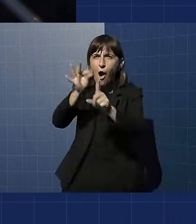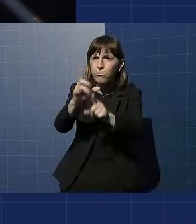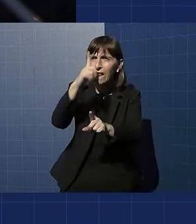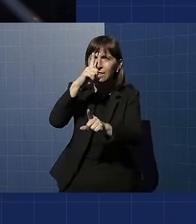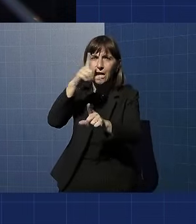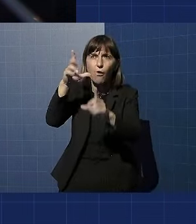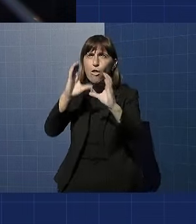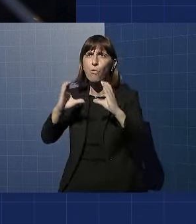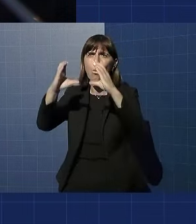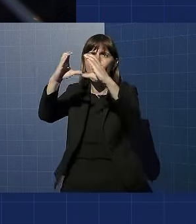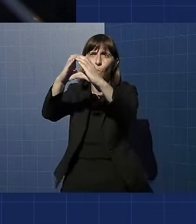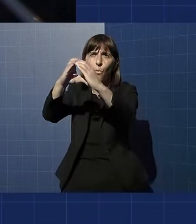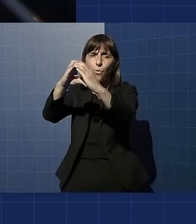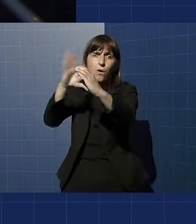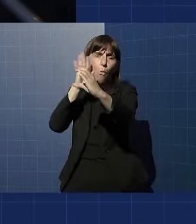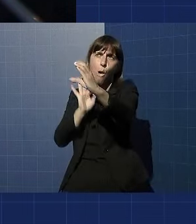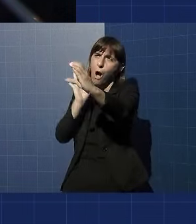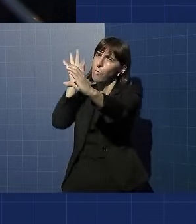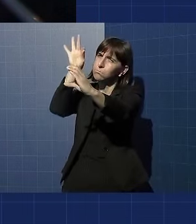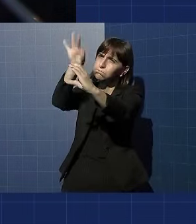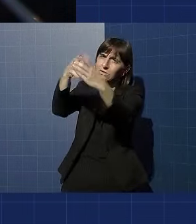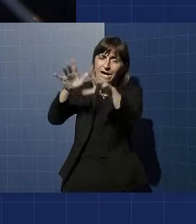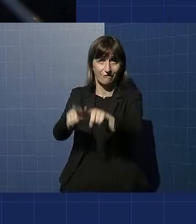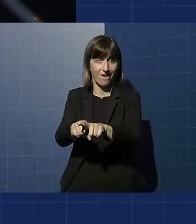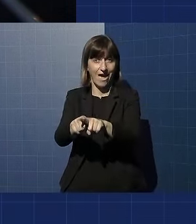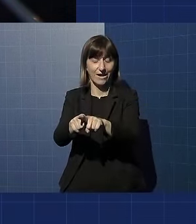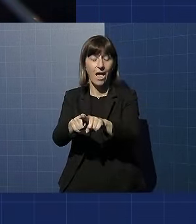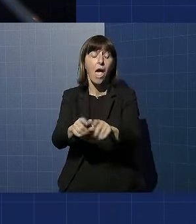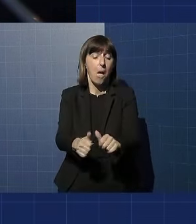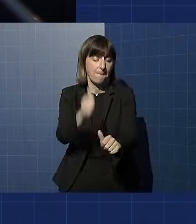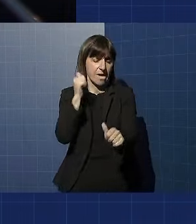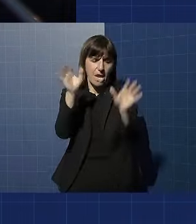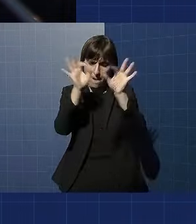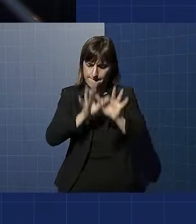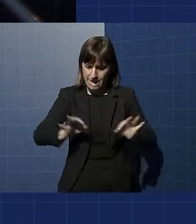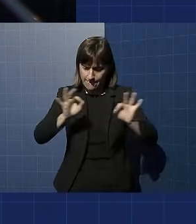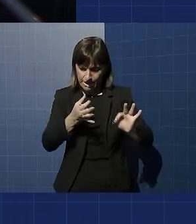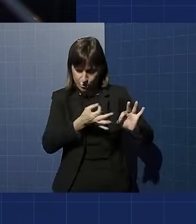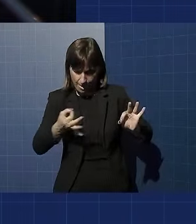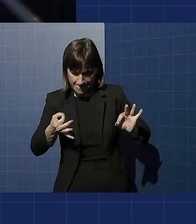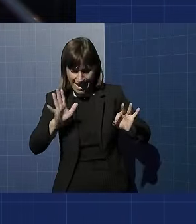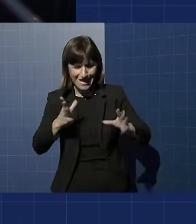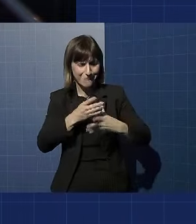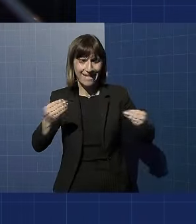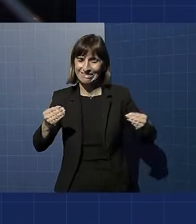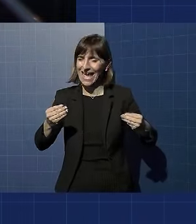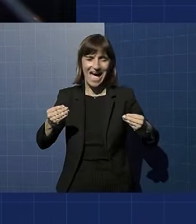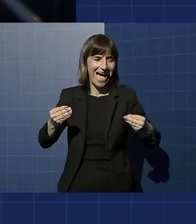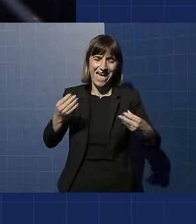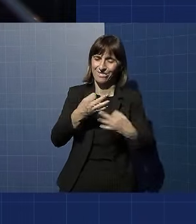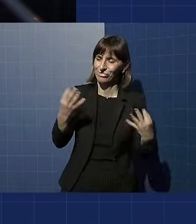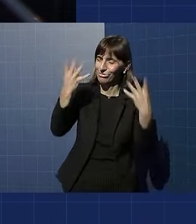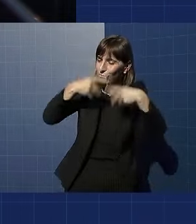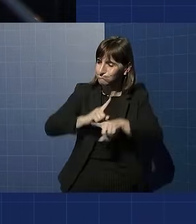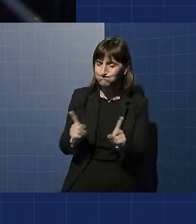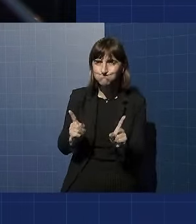were a lot of things that went wrong as well. So that's something to consider, that we are a little bit in a different era when it comes to the risk margin that we need to